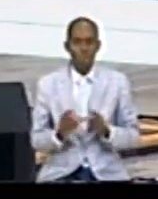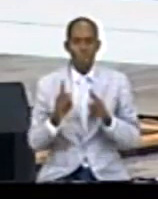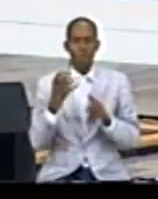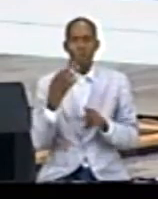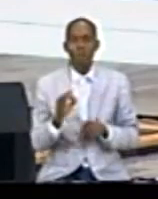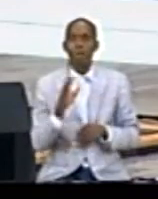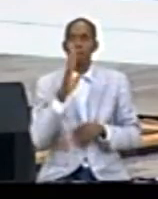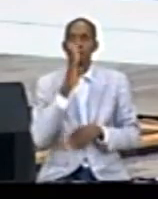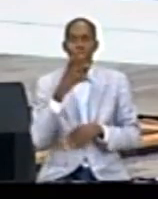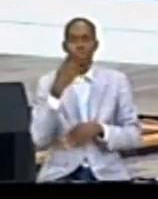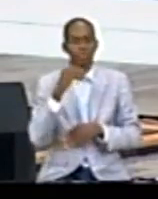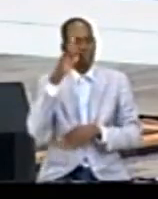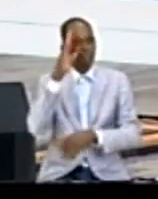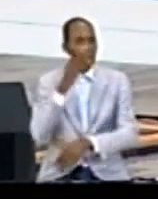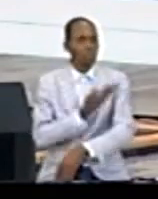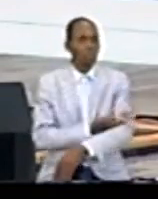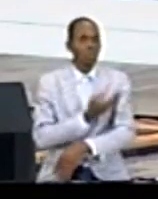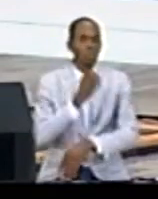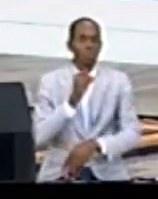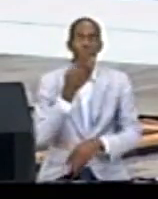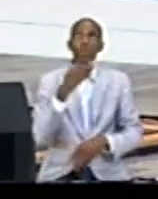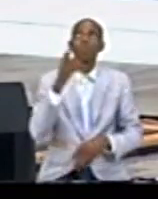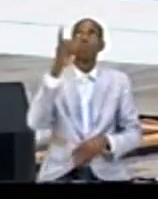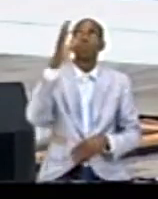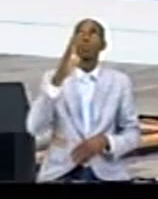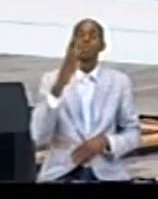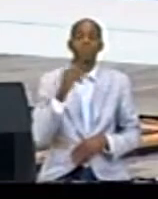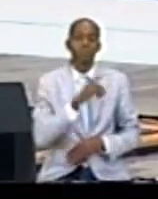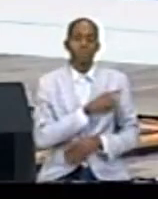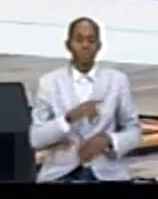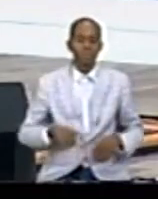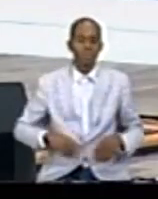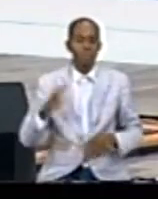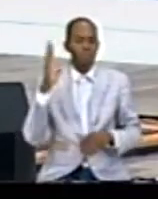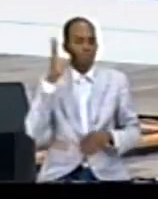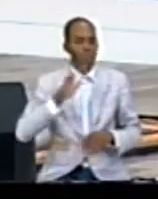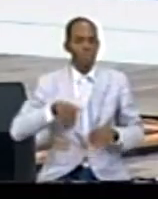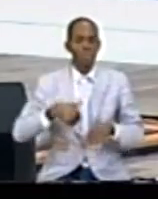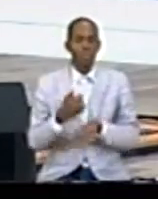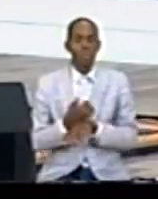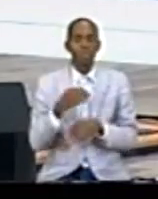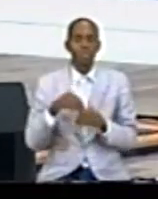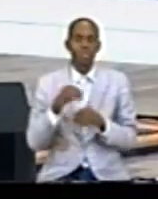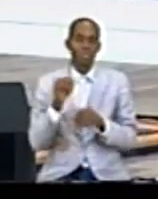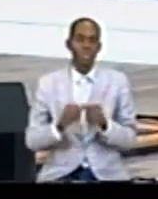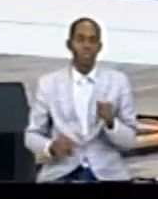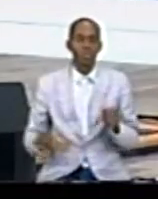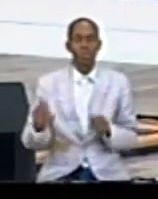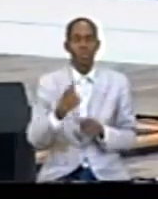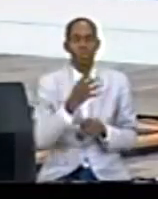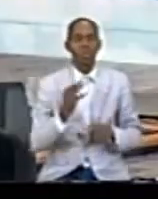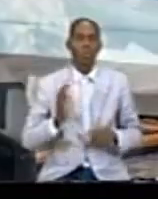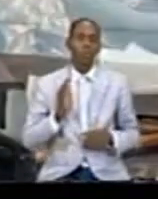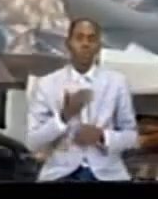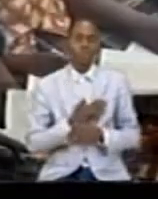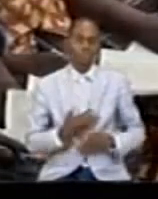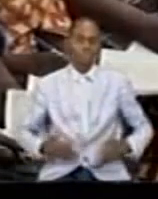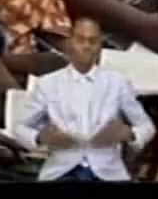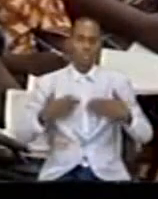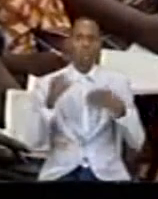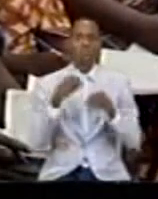of God, the Lord will affirm in every one of our lives in Jesus'